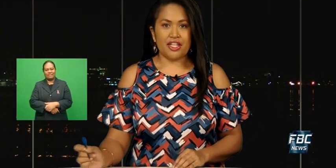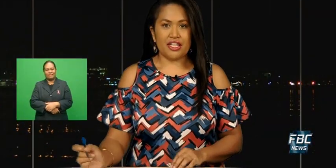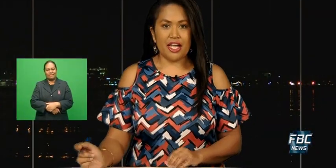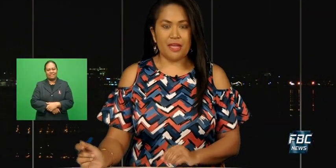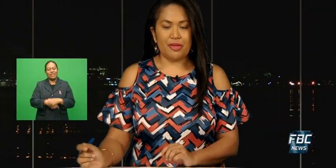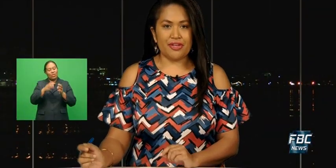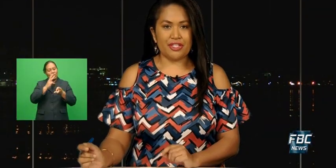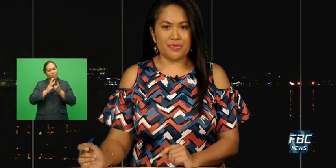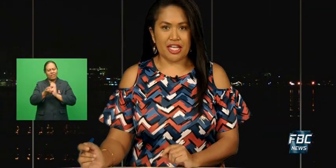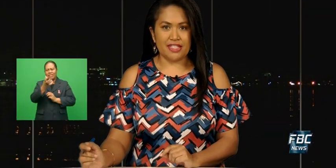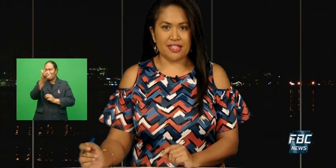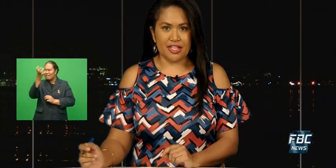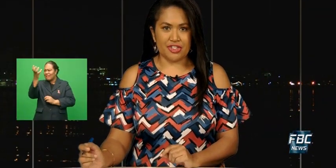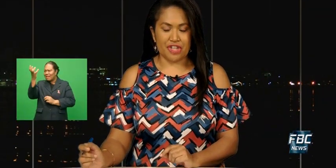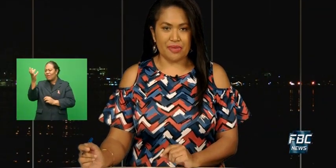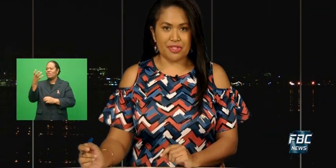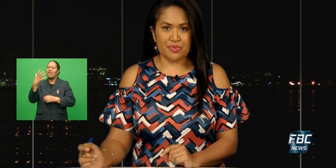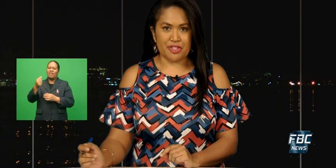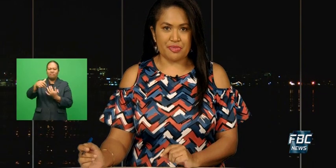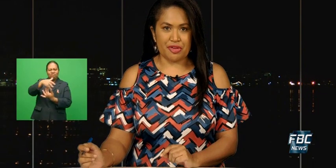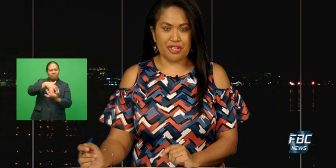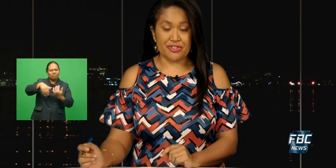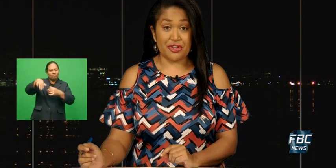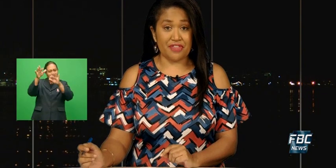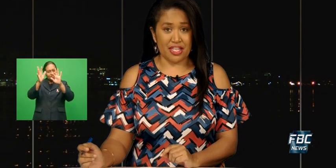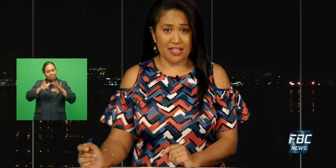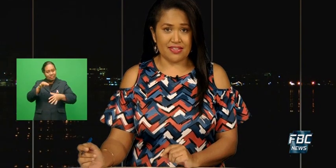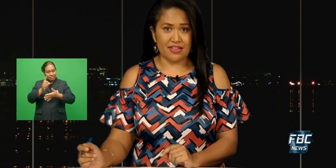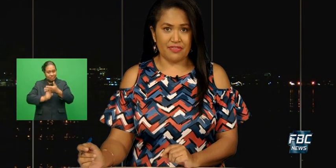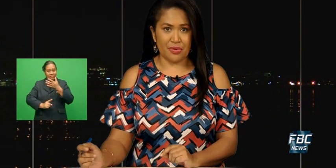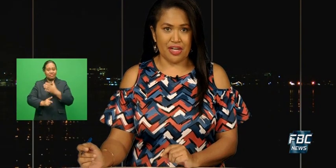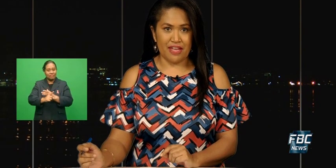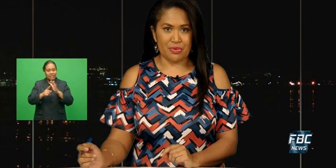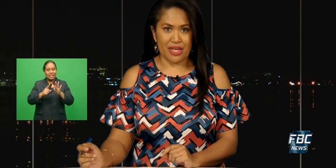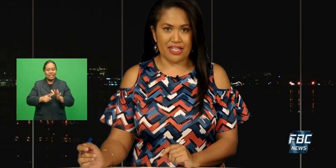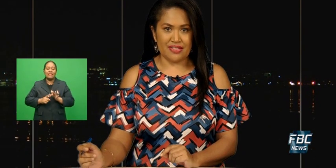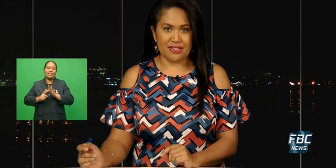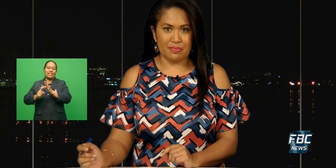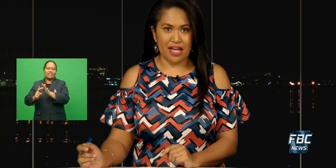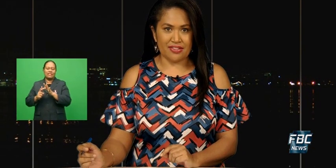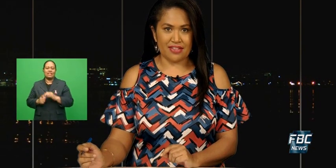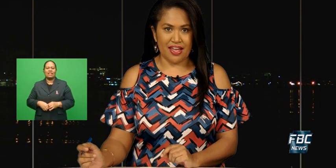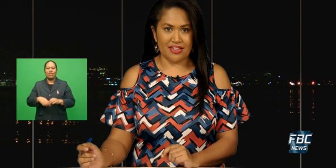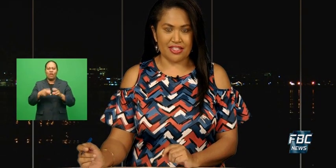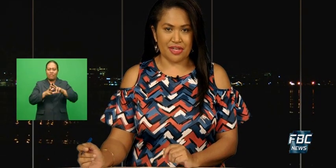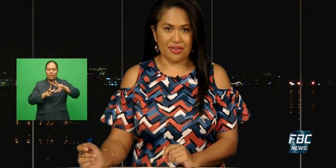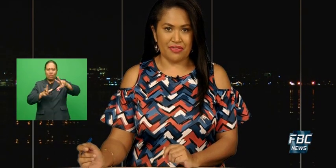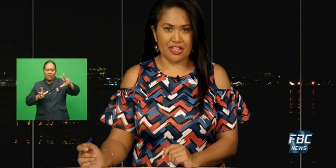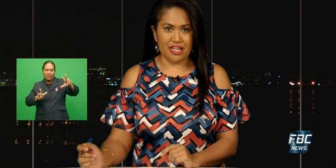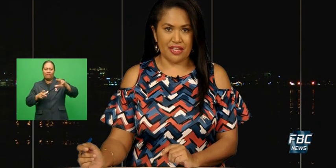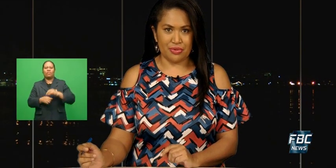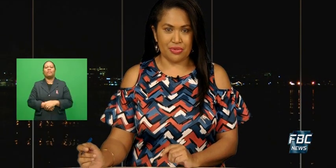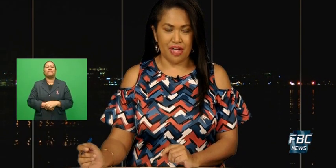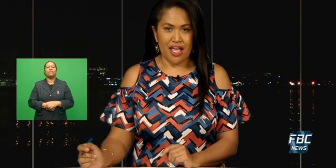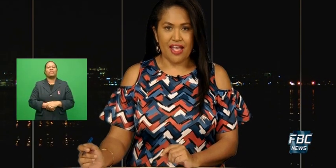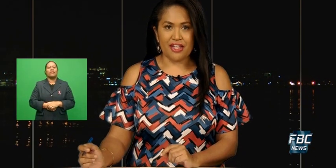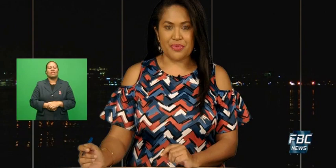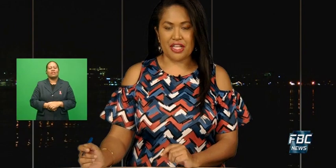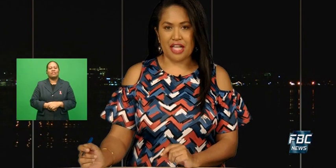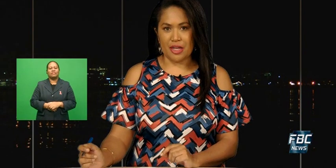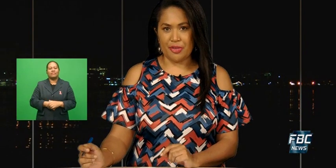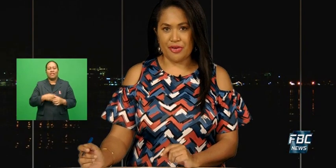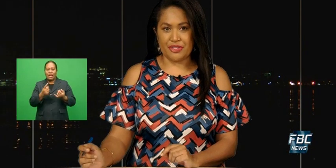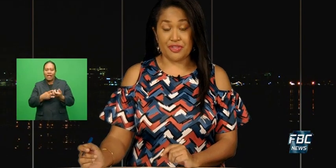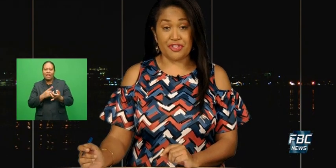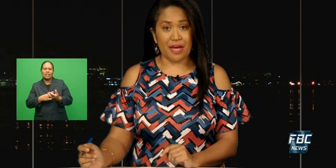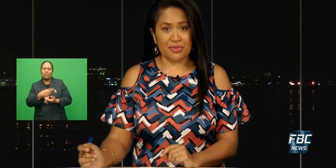In weather, cloudy periods with isolated showers were experienced over the eastern Vanuatu and eastern parts and interior Viti Levu. Elsewhere,